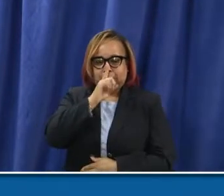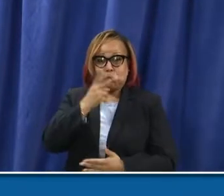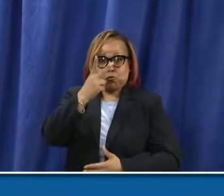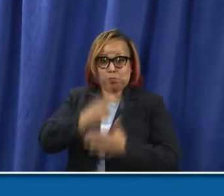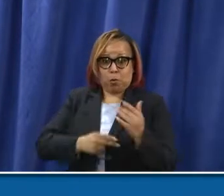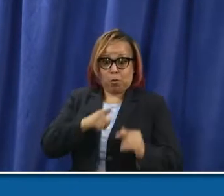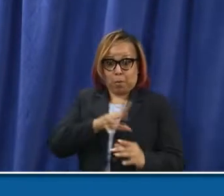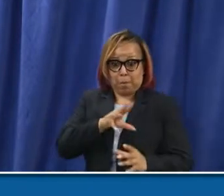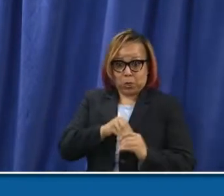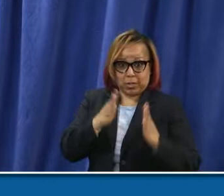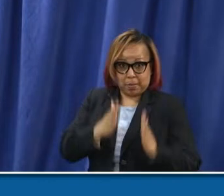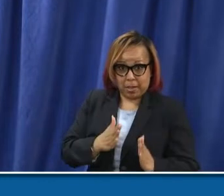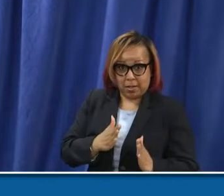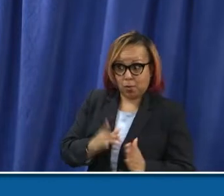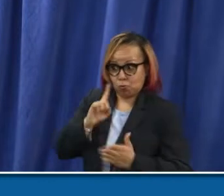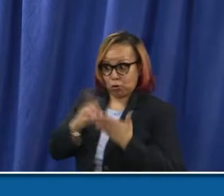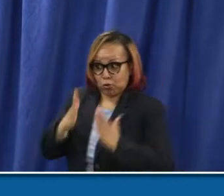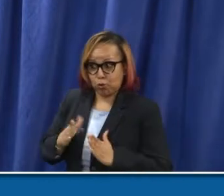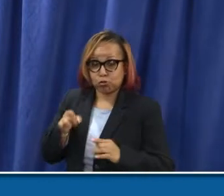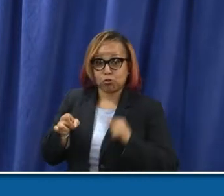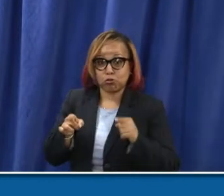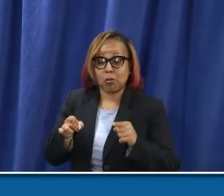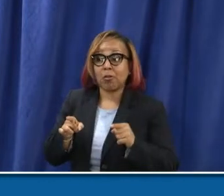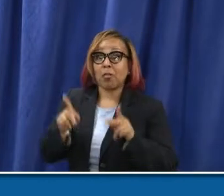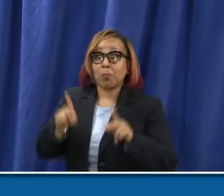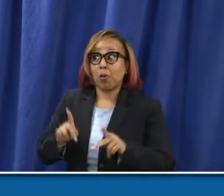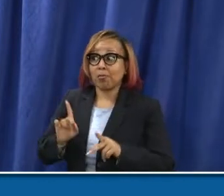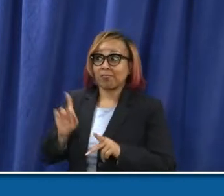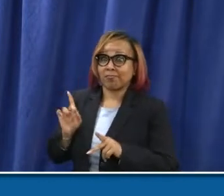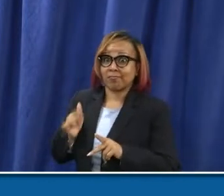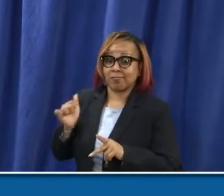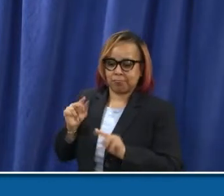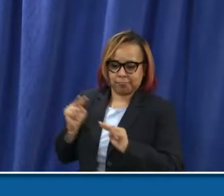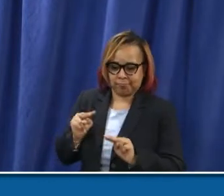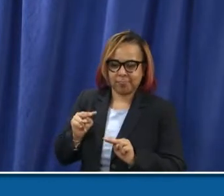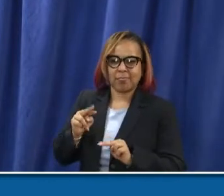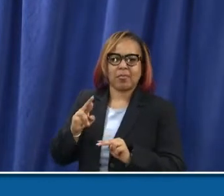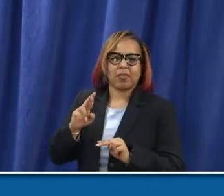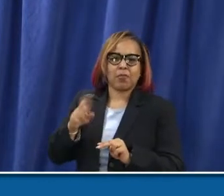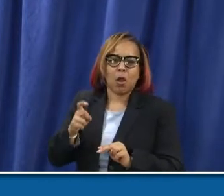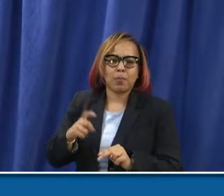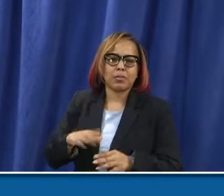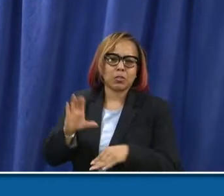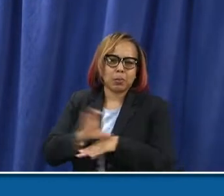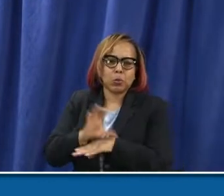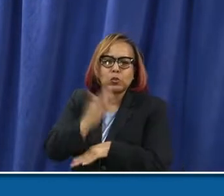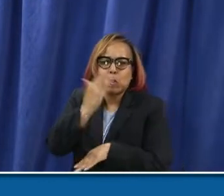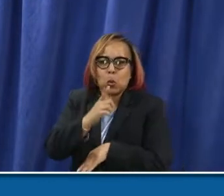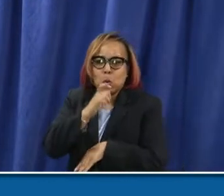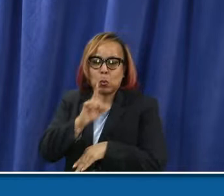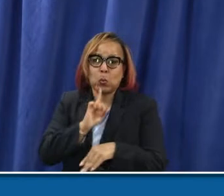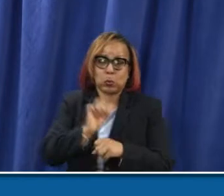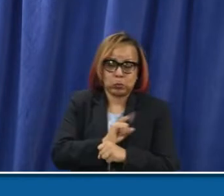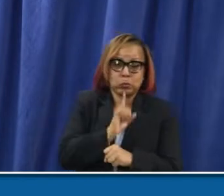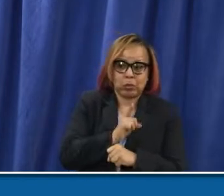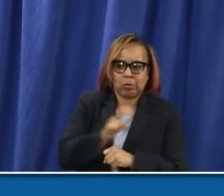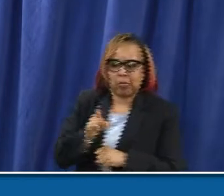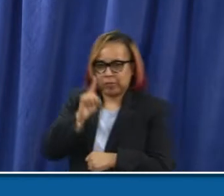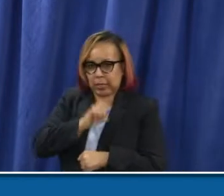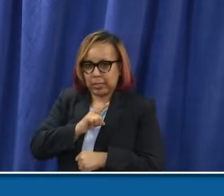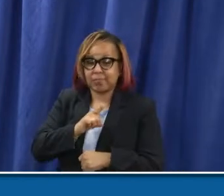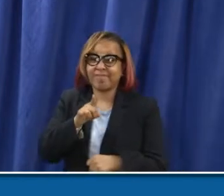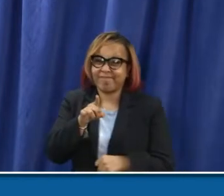the participants and the researchers. Only behind the scenes are there pharmacists and computers that know who's gotten which. It